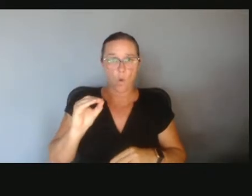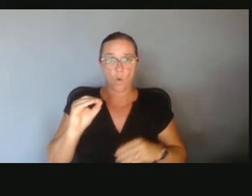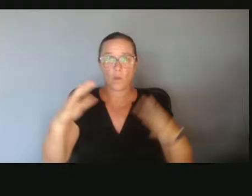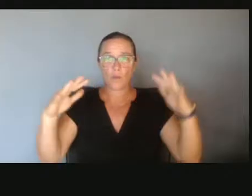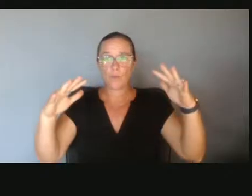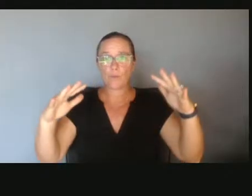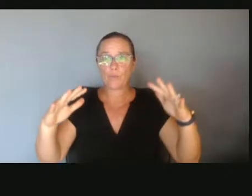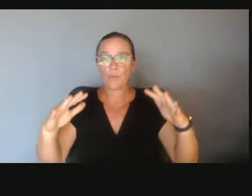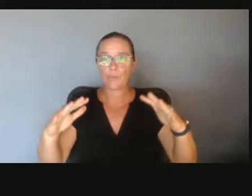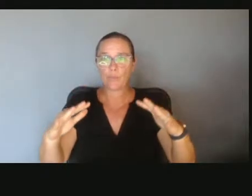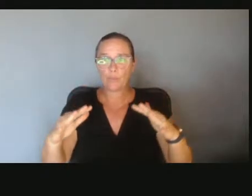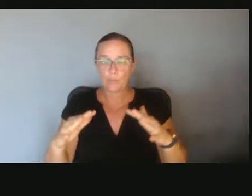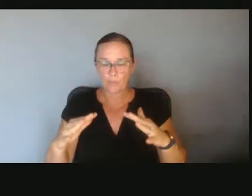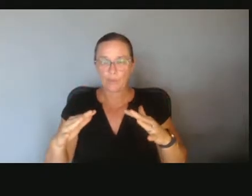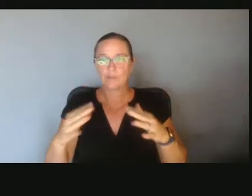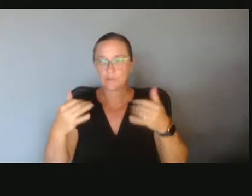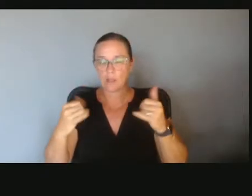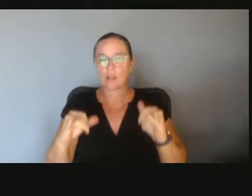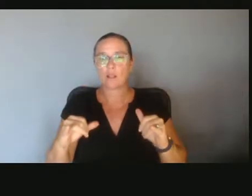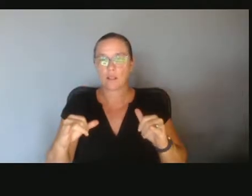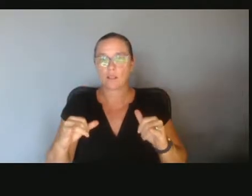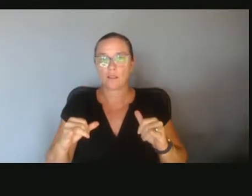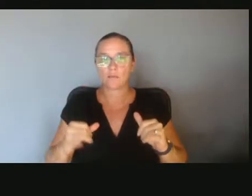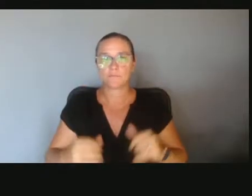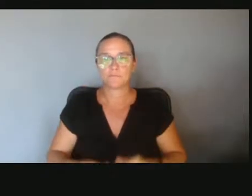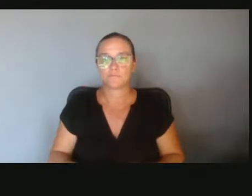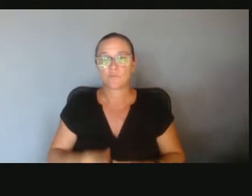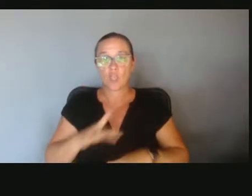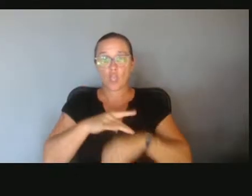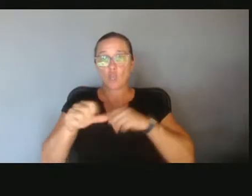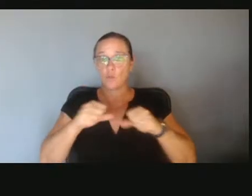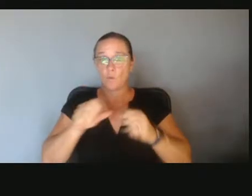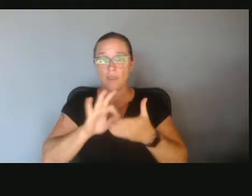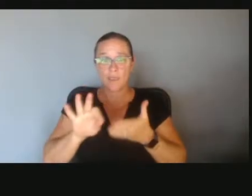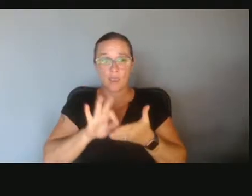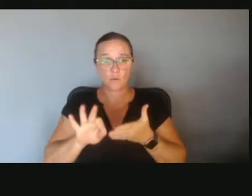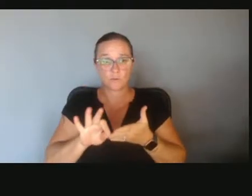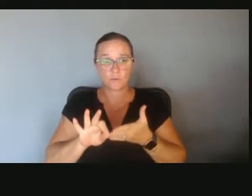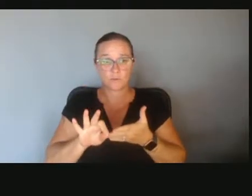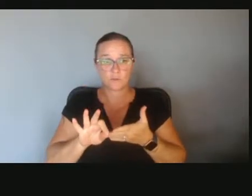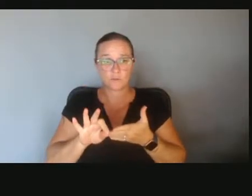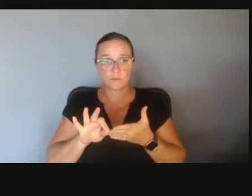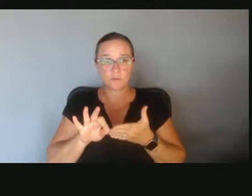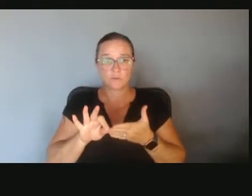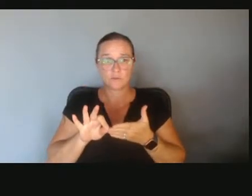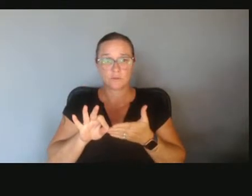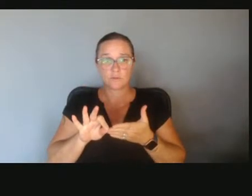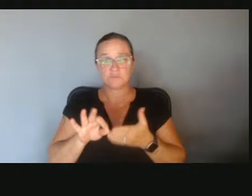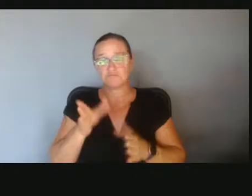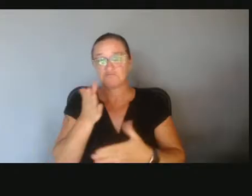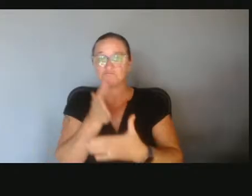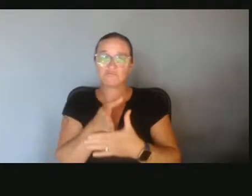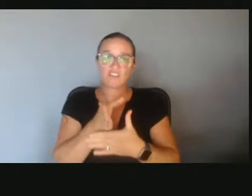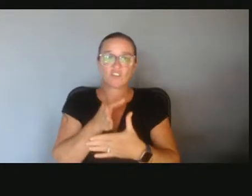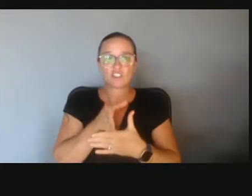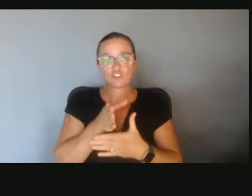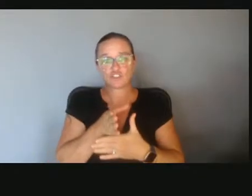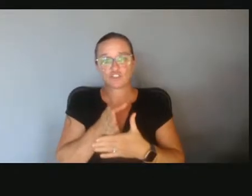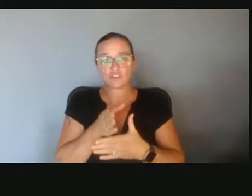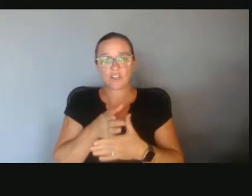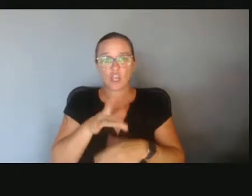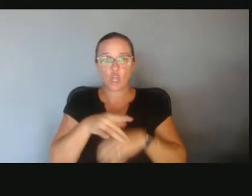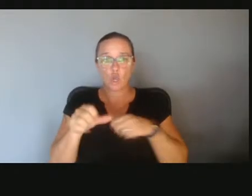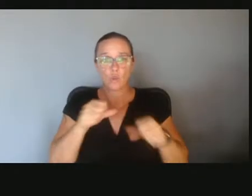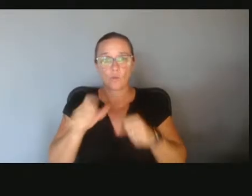decreasing pattern. Earthquake counts have been average. Here's our earthquakes per